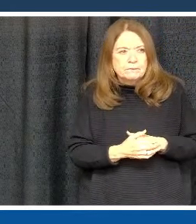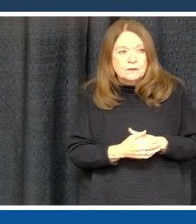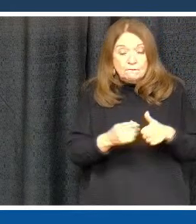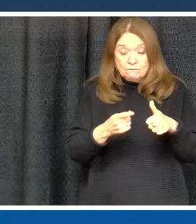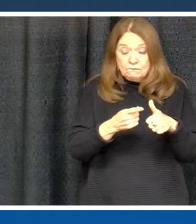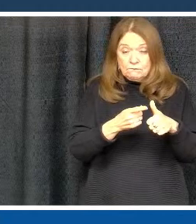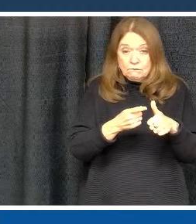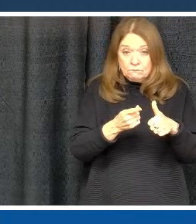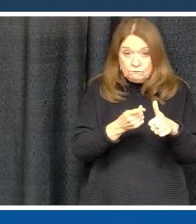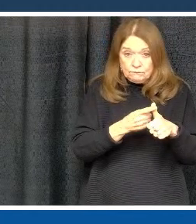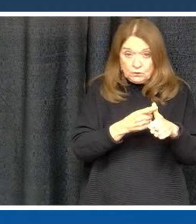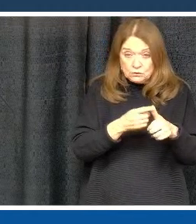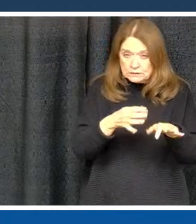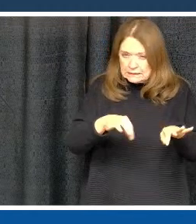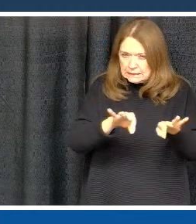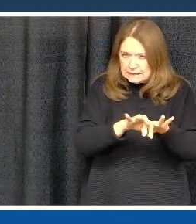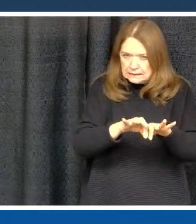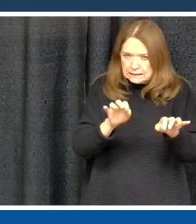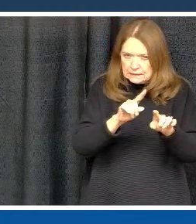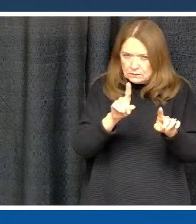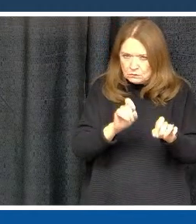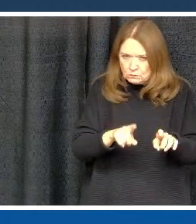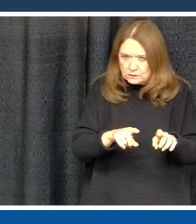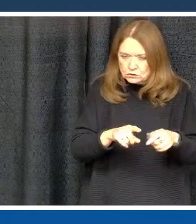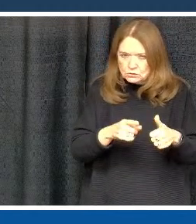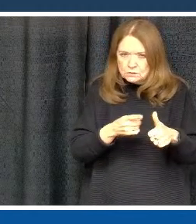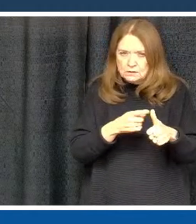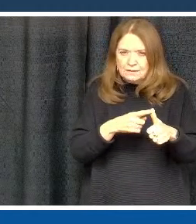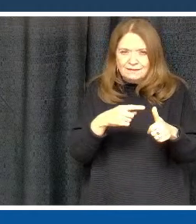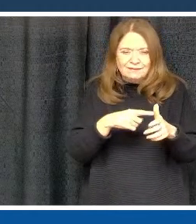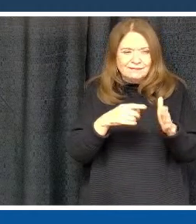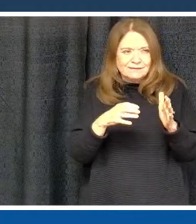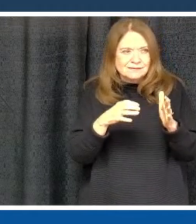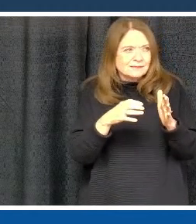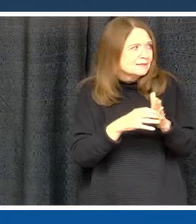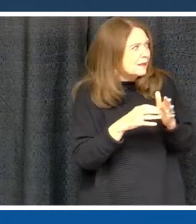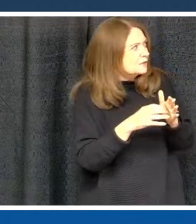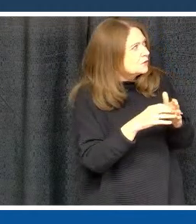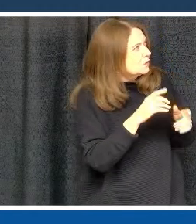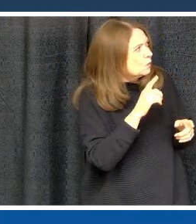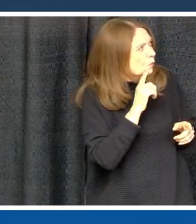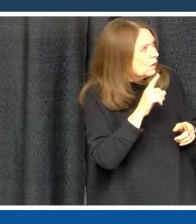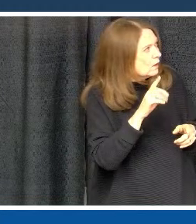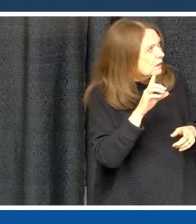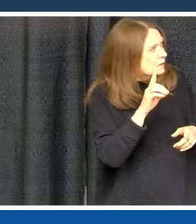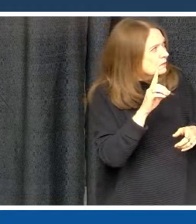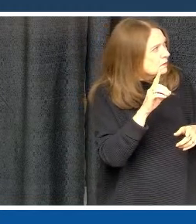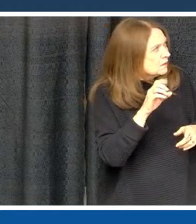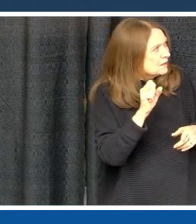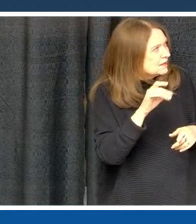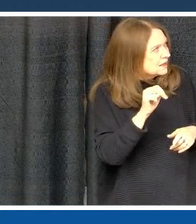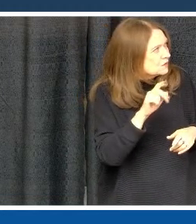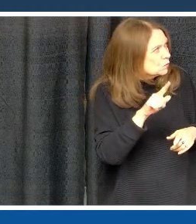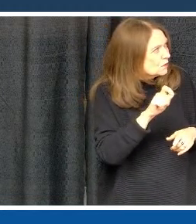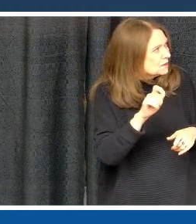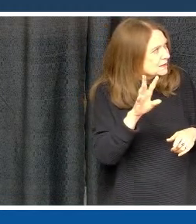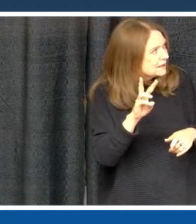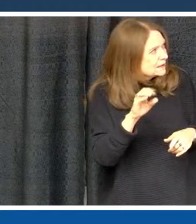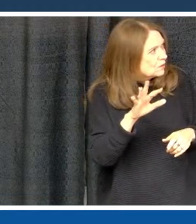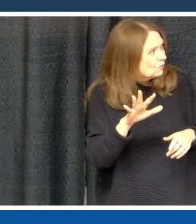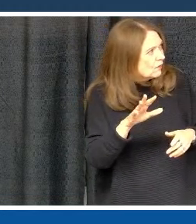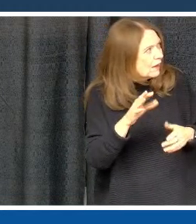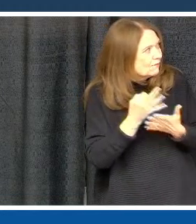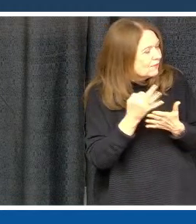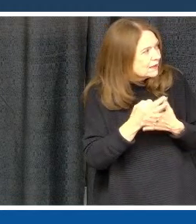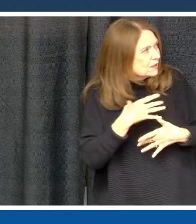first key question that we addressed, does Section 1-605 financial interests appropriately and adequately define